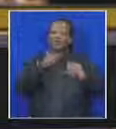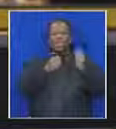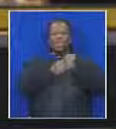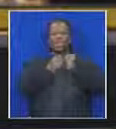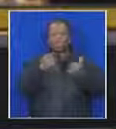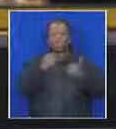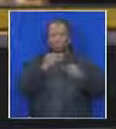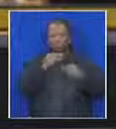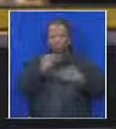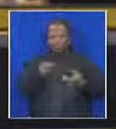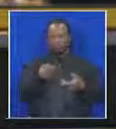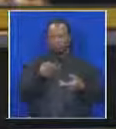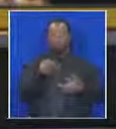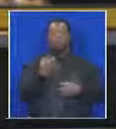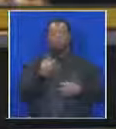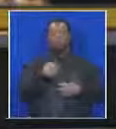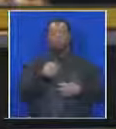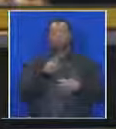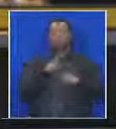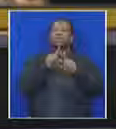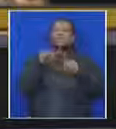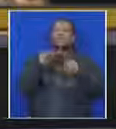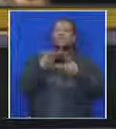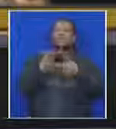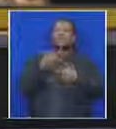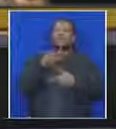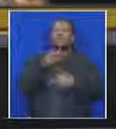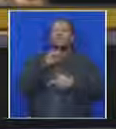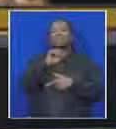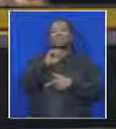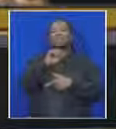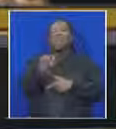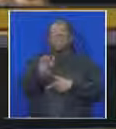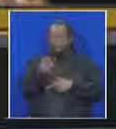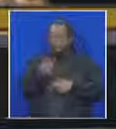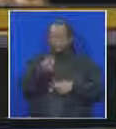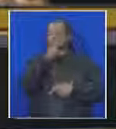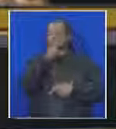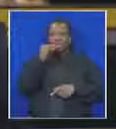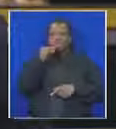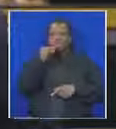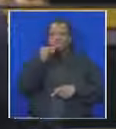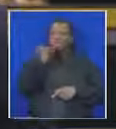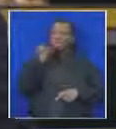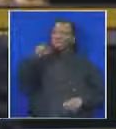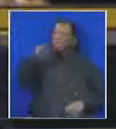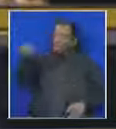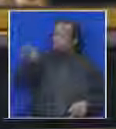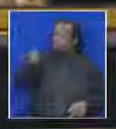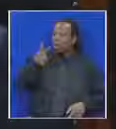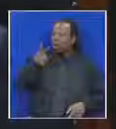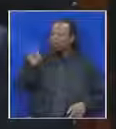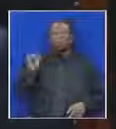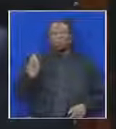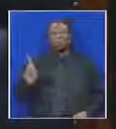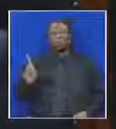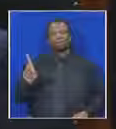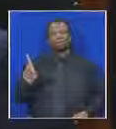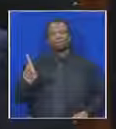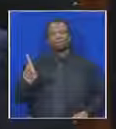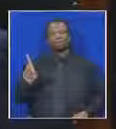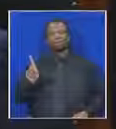the debate? Yes. Because that was a simile for you chaps. Yes. He did not call anyone a wolf. Honorable, I'll rule on that,